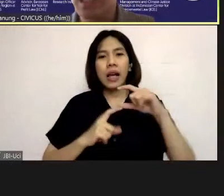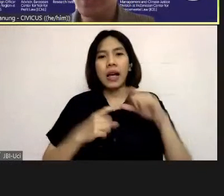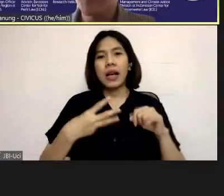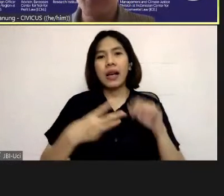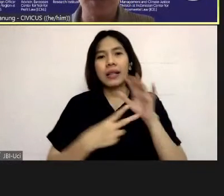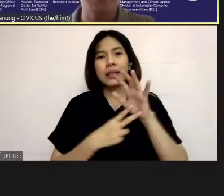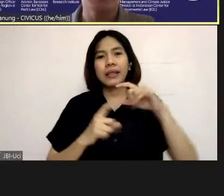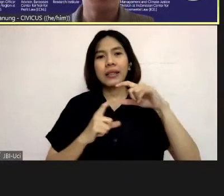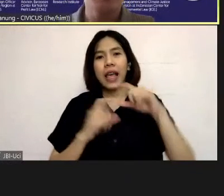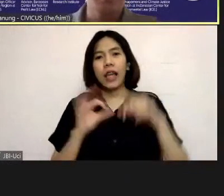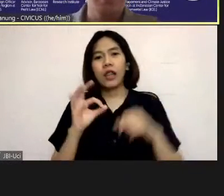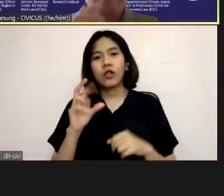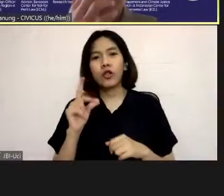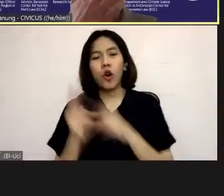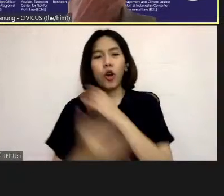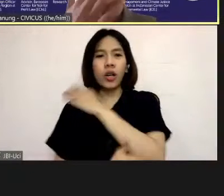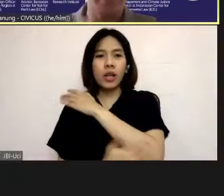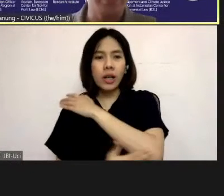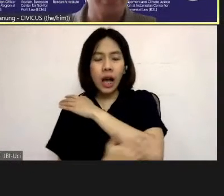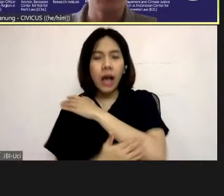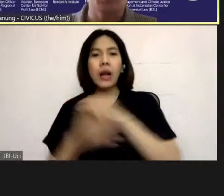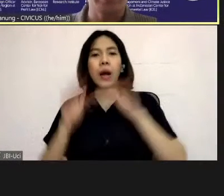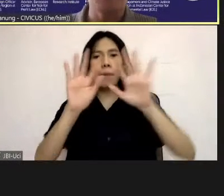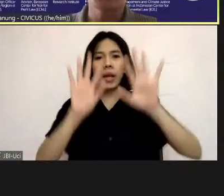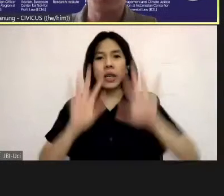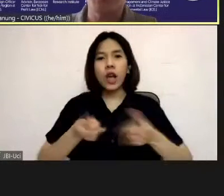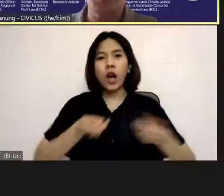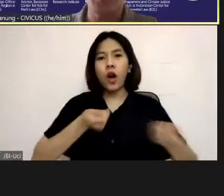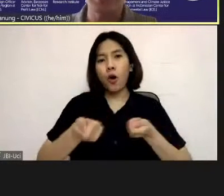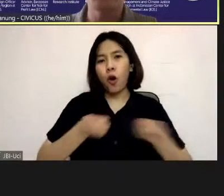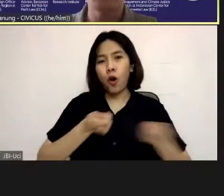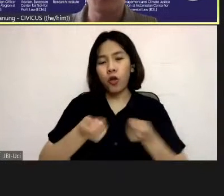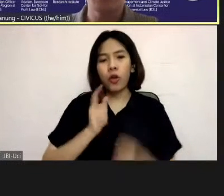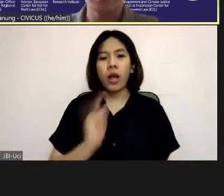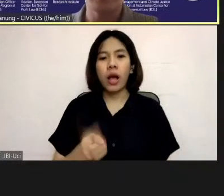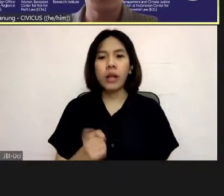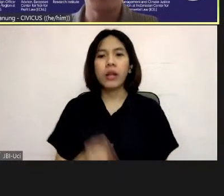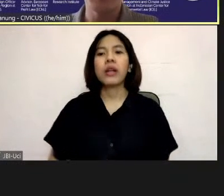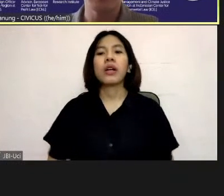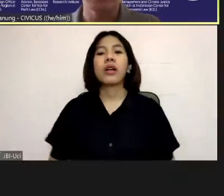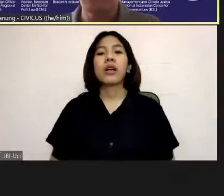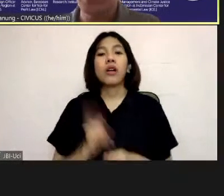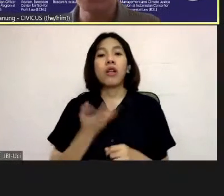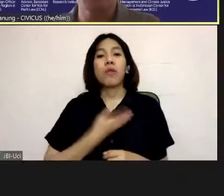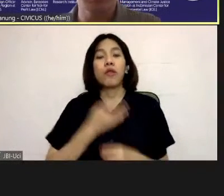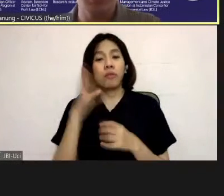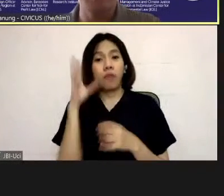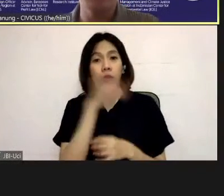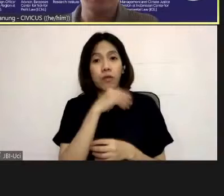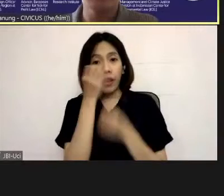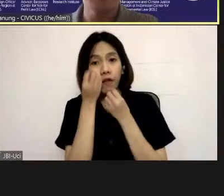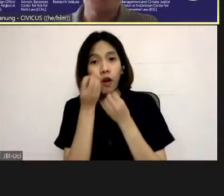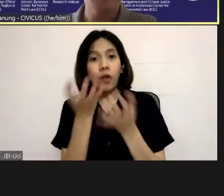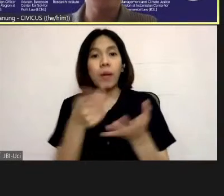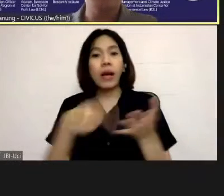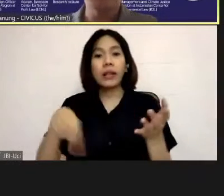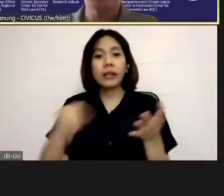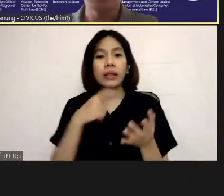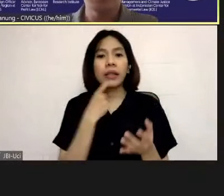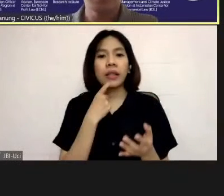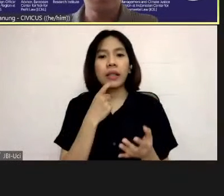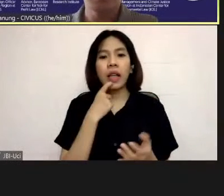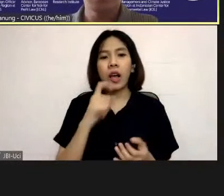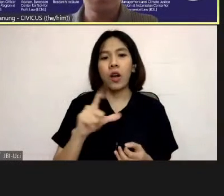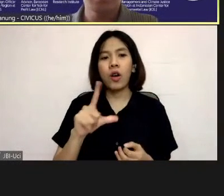constant fear among the society as well. So for more info, you may visit the Civicus Monitor website.